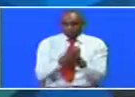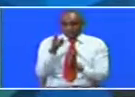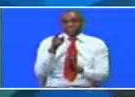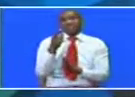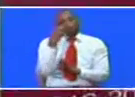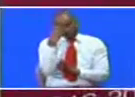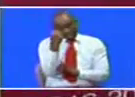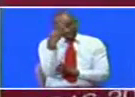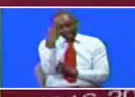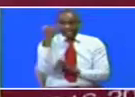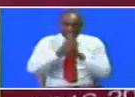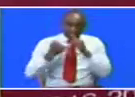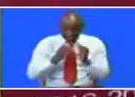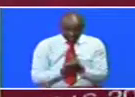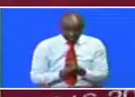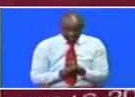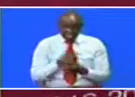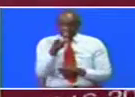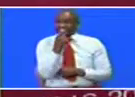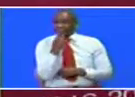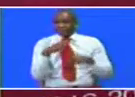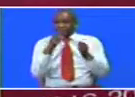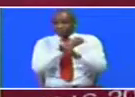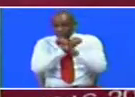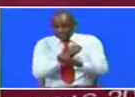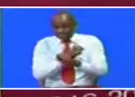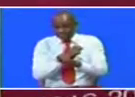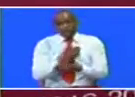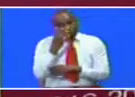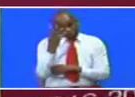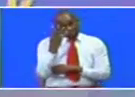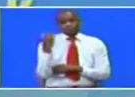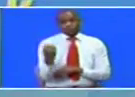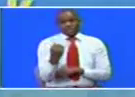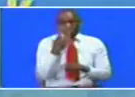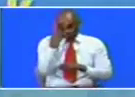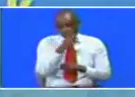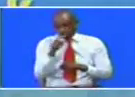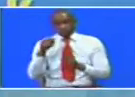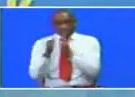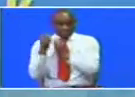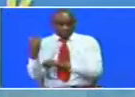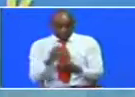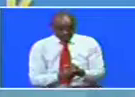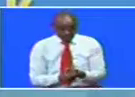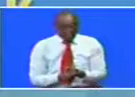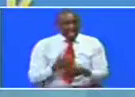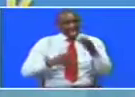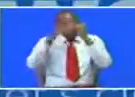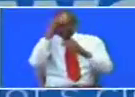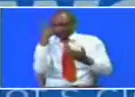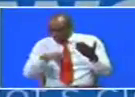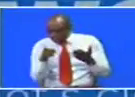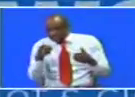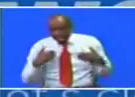pilot. The vaccine offers protection to 4 in 10 children from malaria. Experts say its side effects